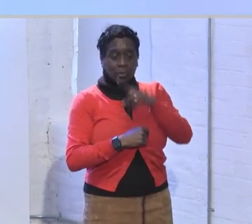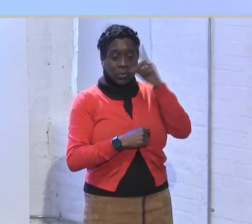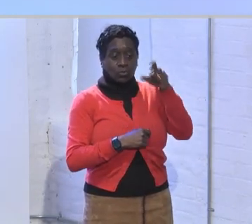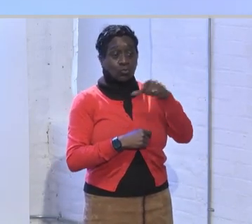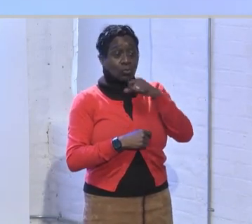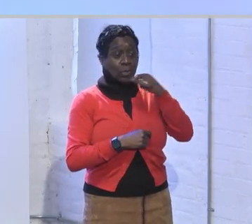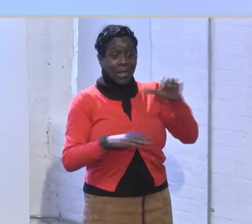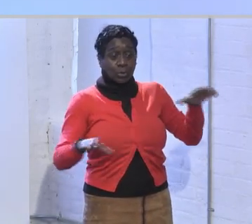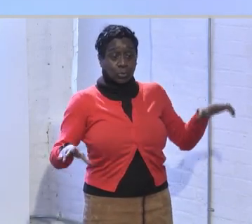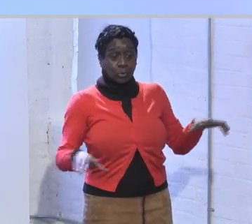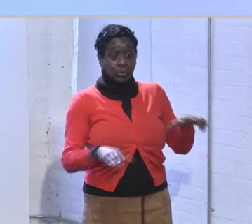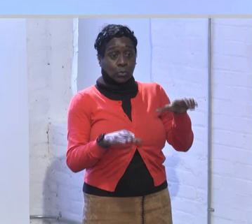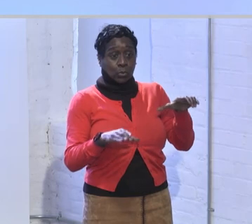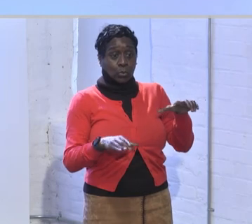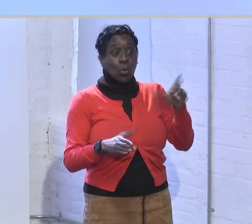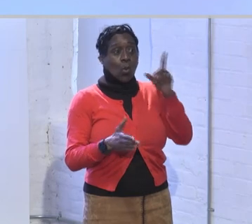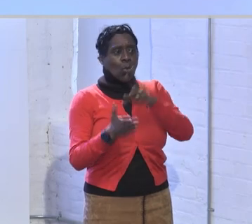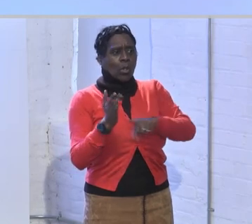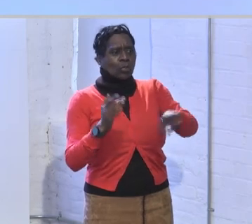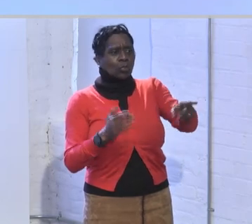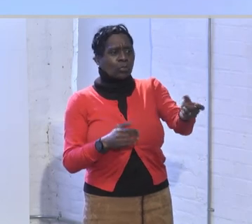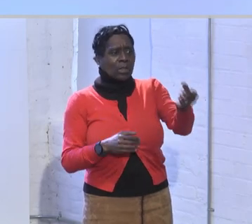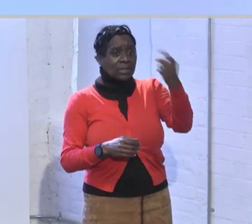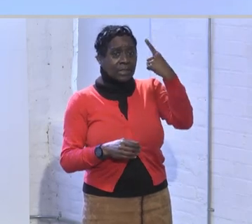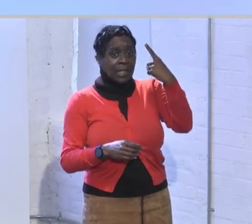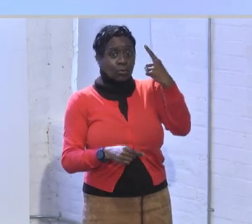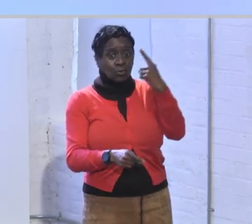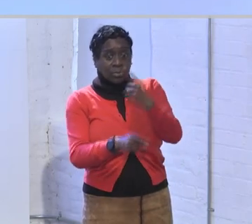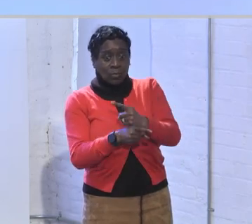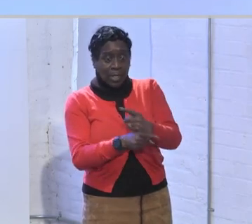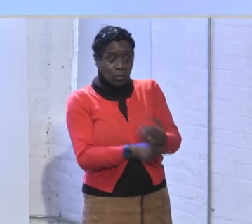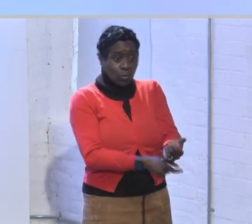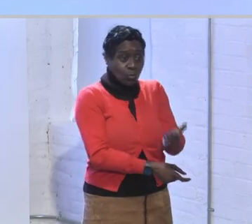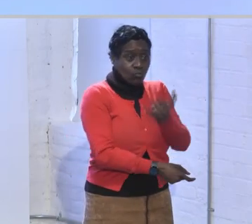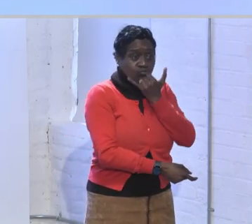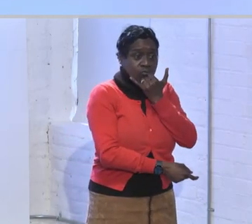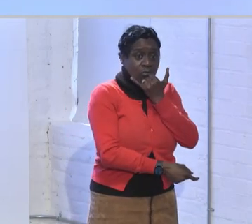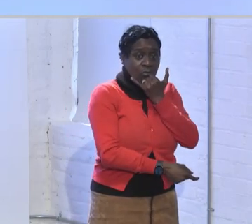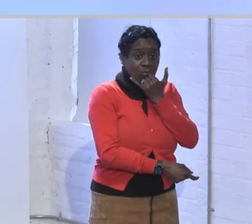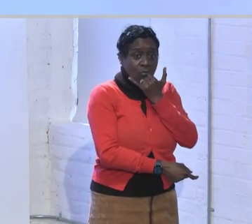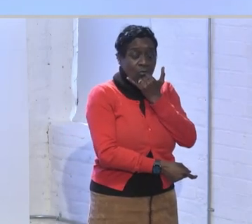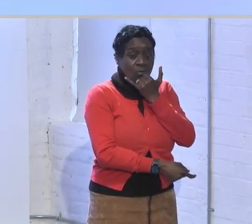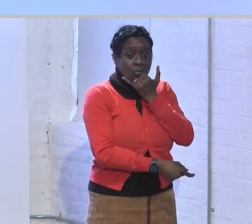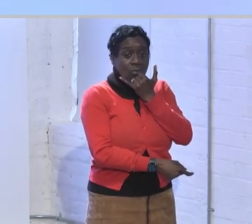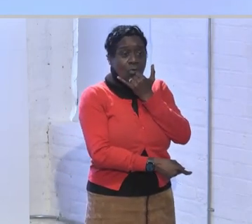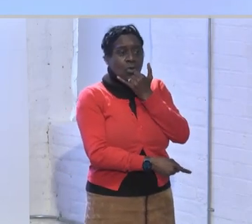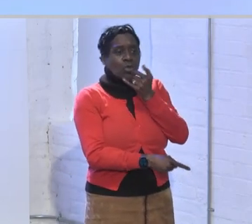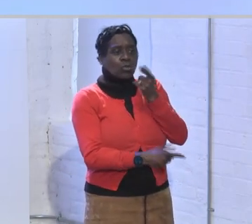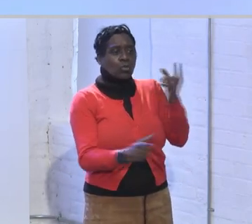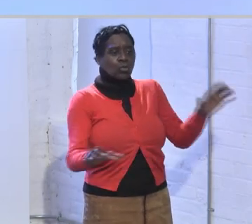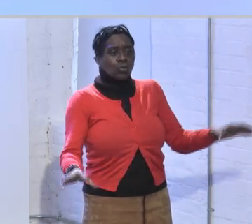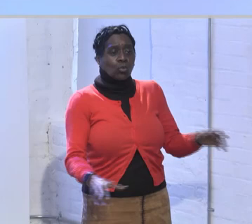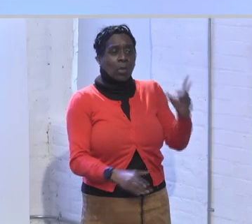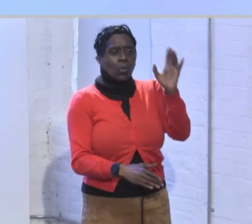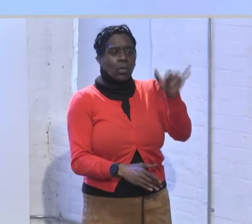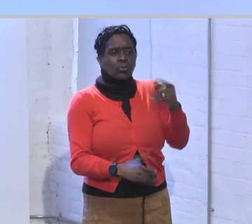because you do not do by what you understand to be right or wrong, you do by what you love.